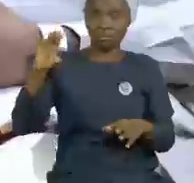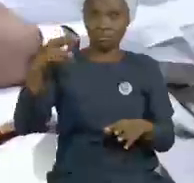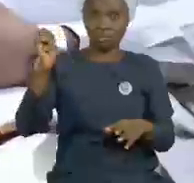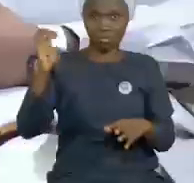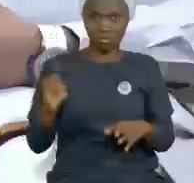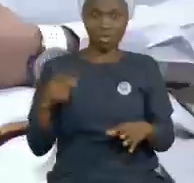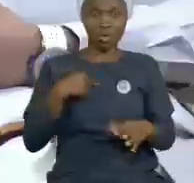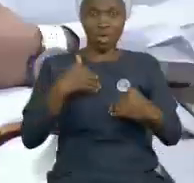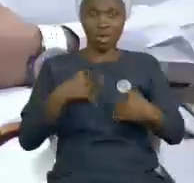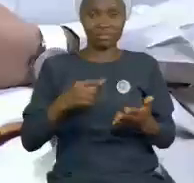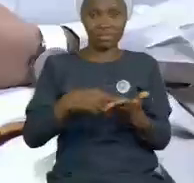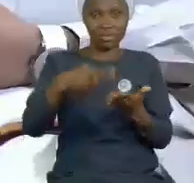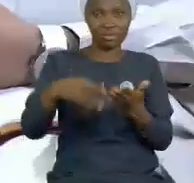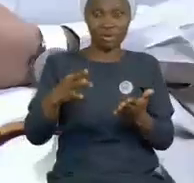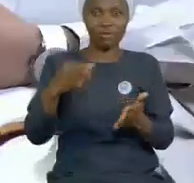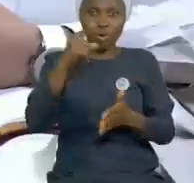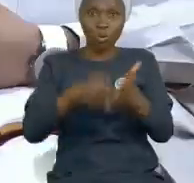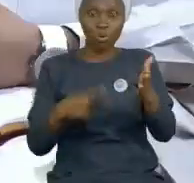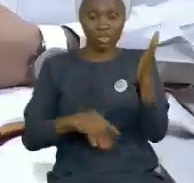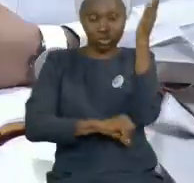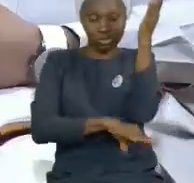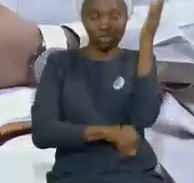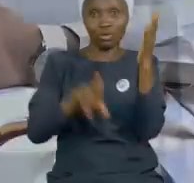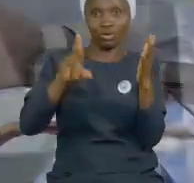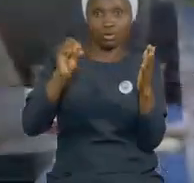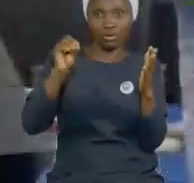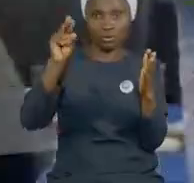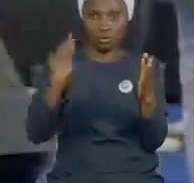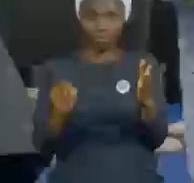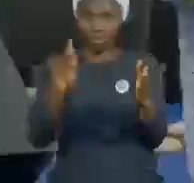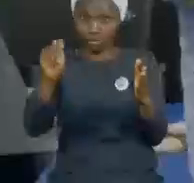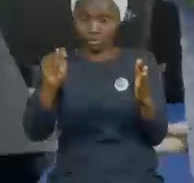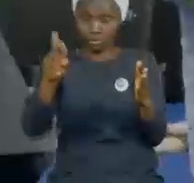the root is producing.